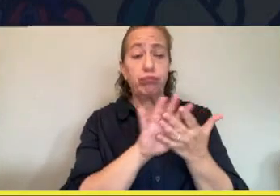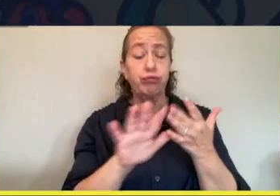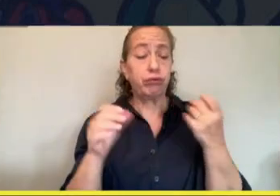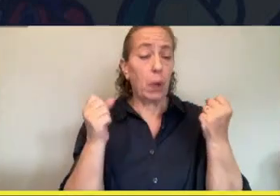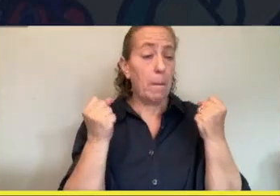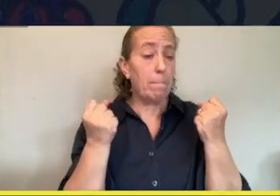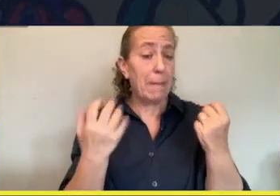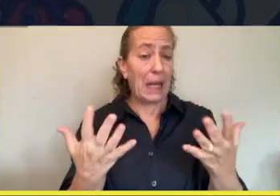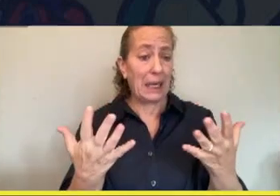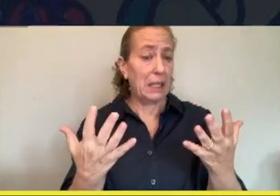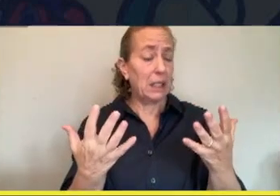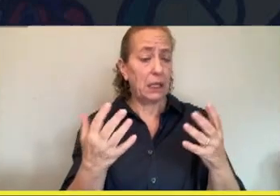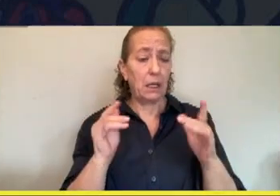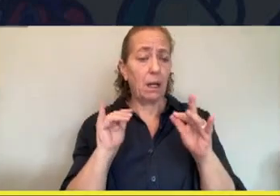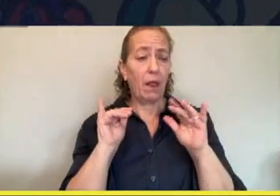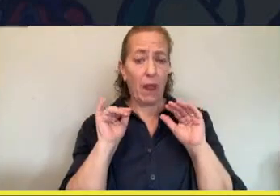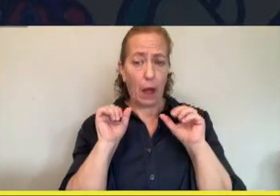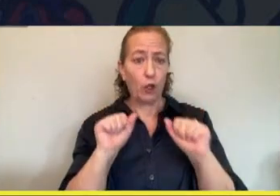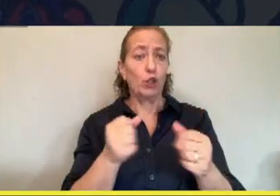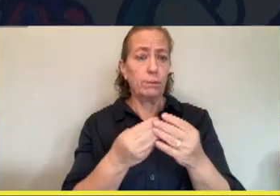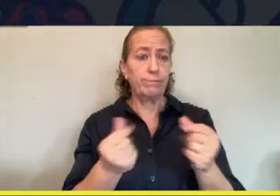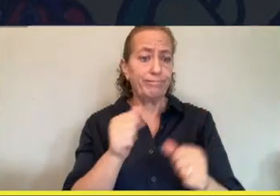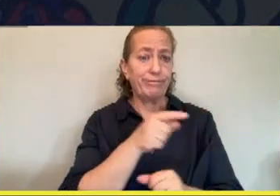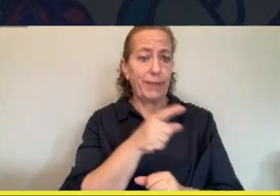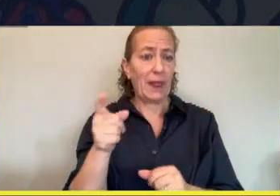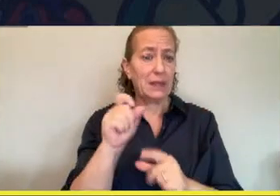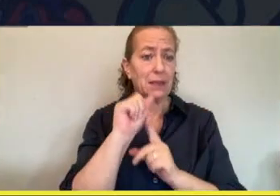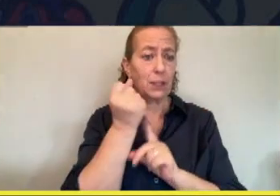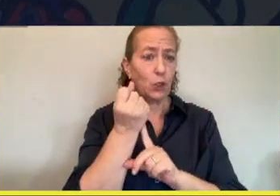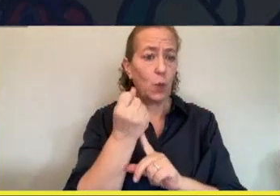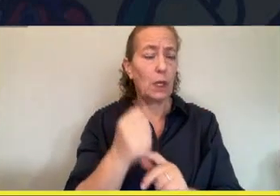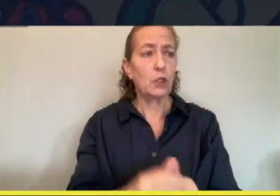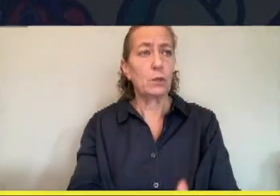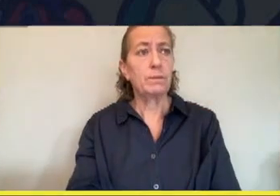all the disparity go away. But we just